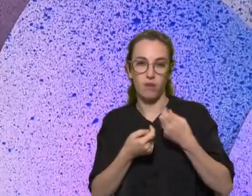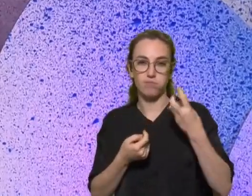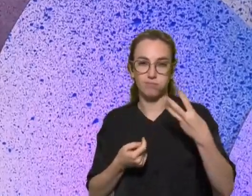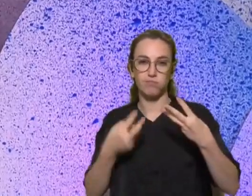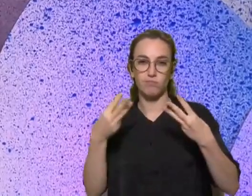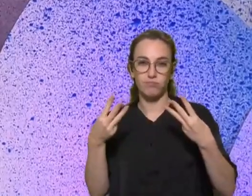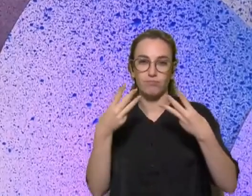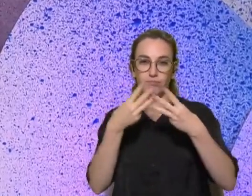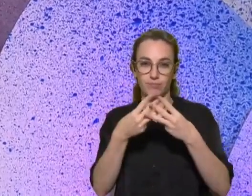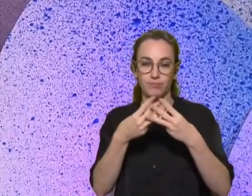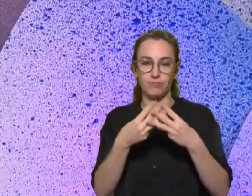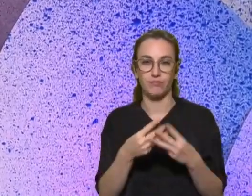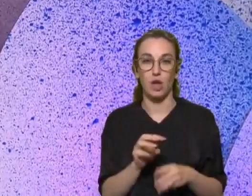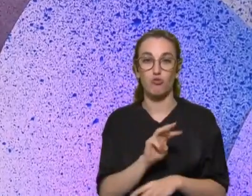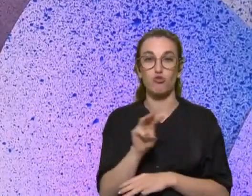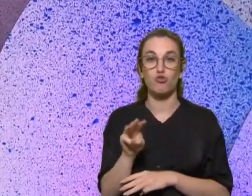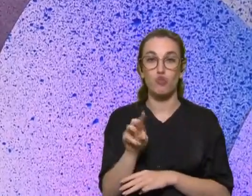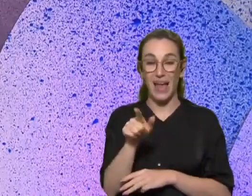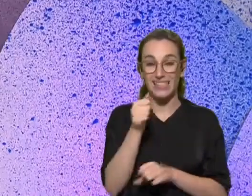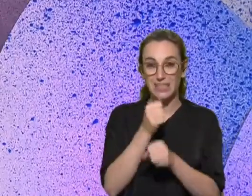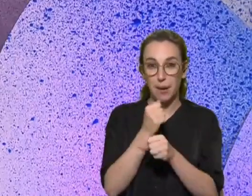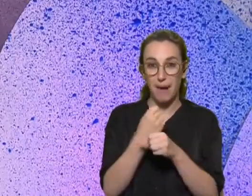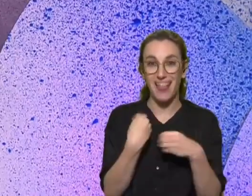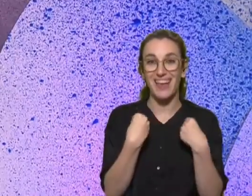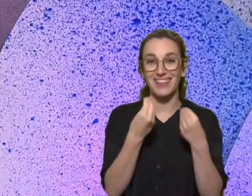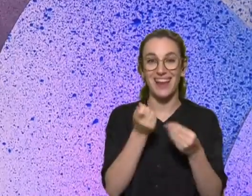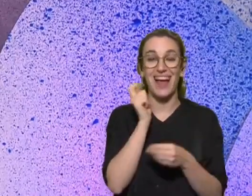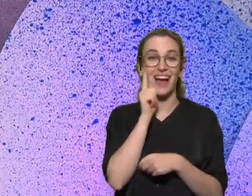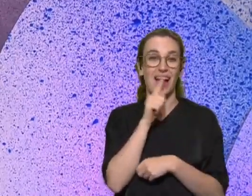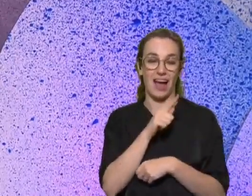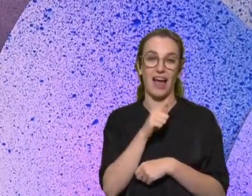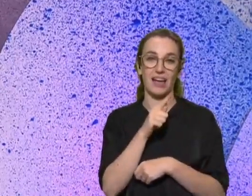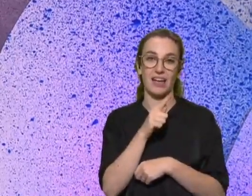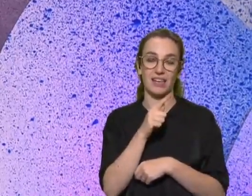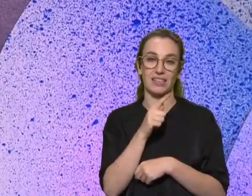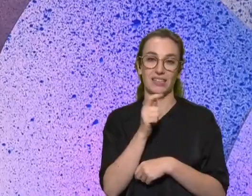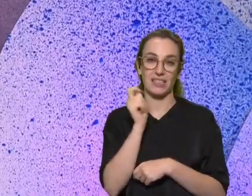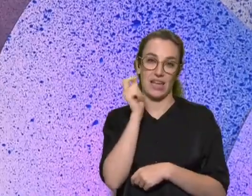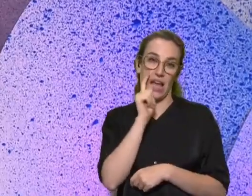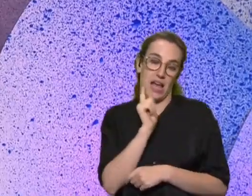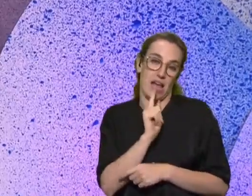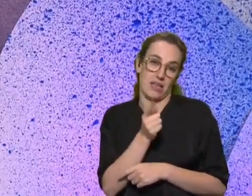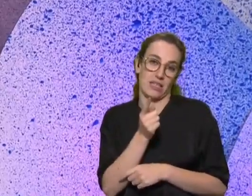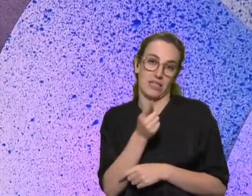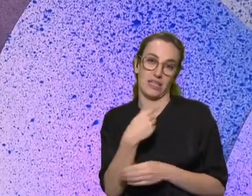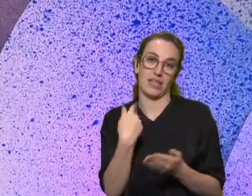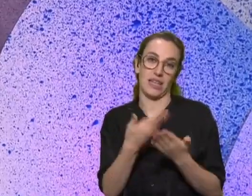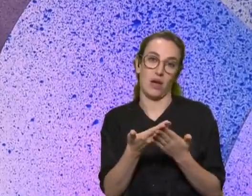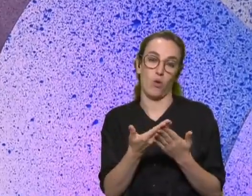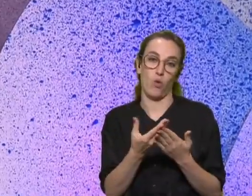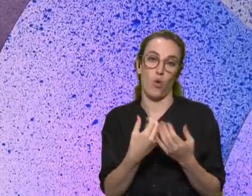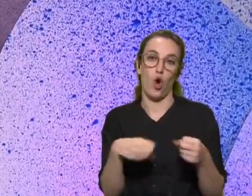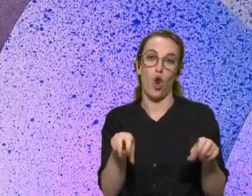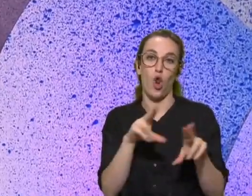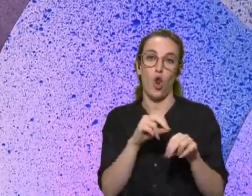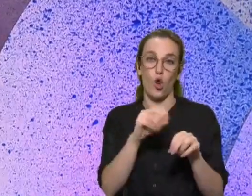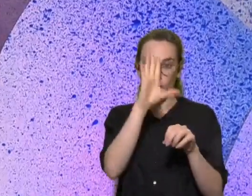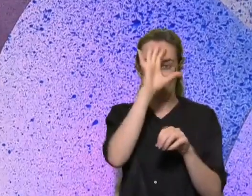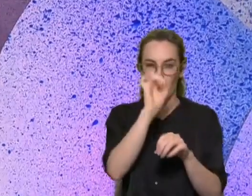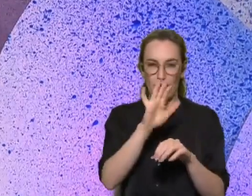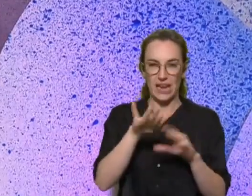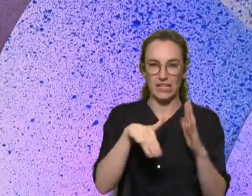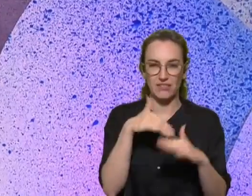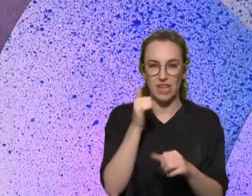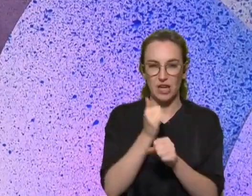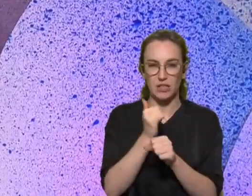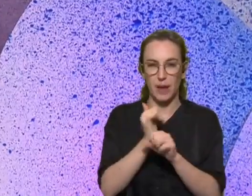all this work was handed over to the person responsible, Tim Hughes, who handed over